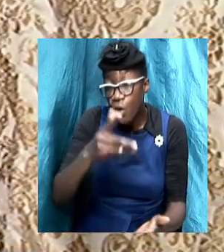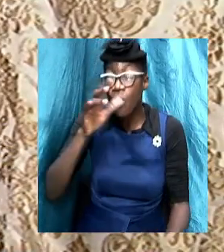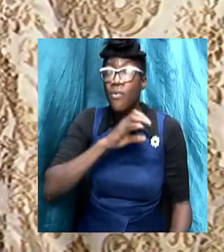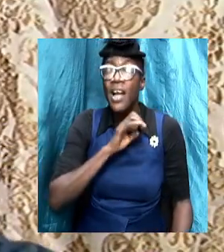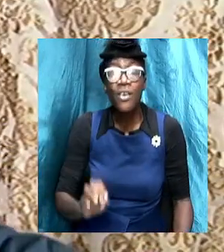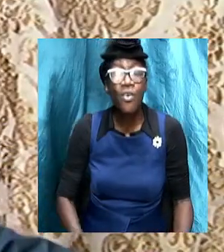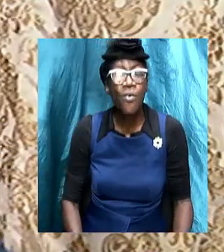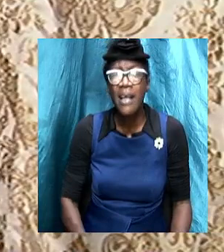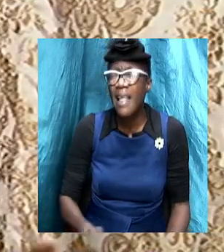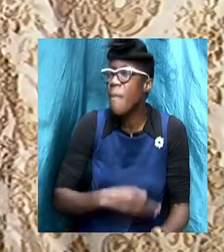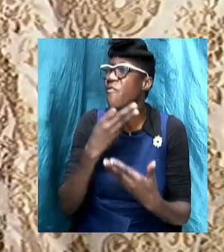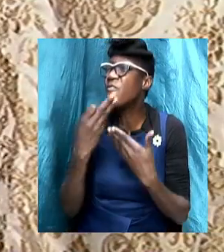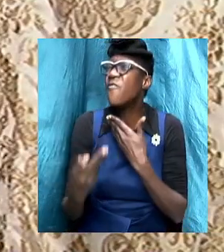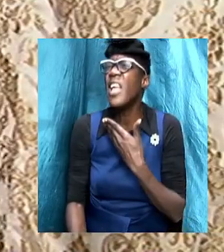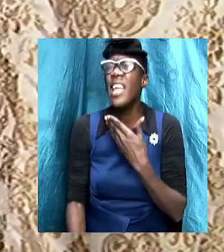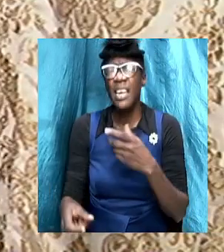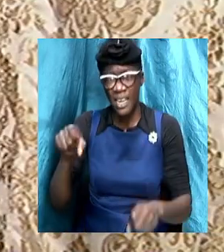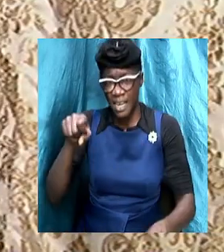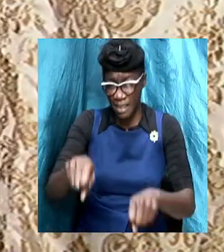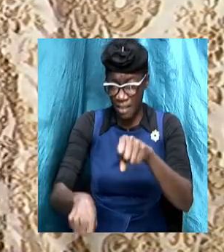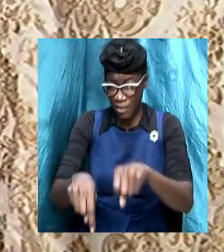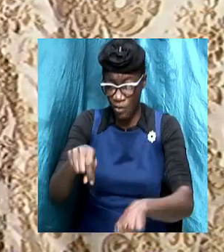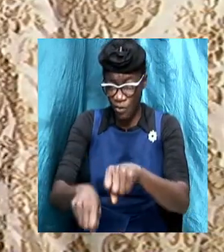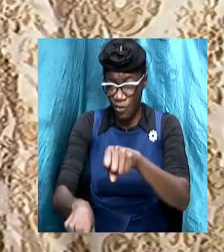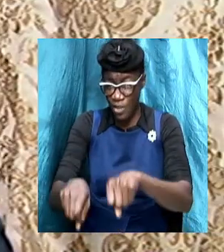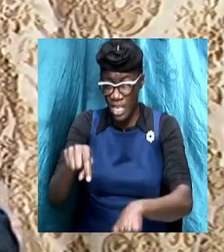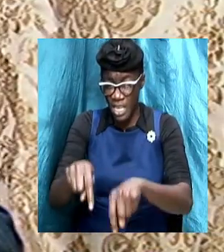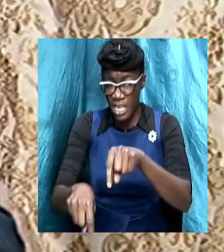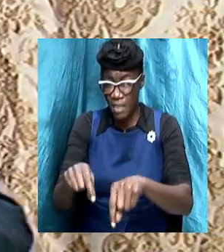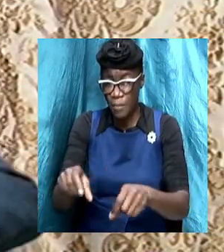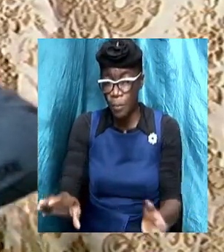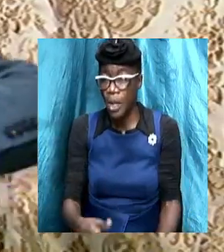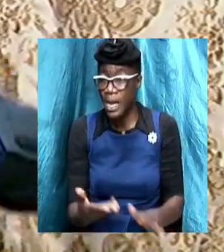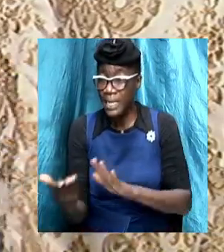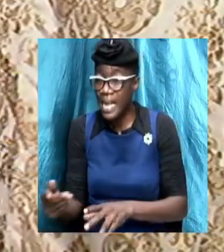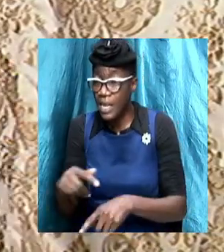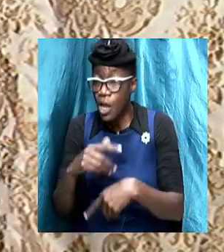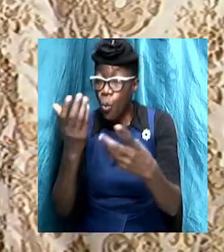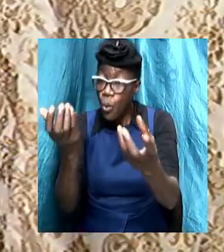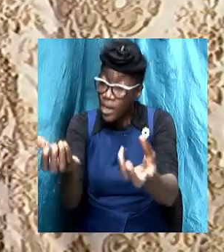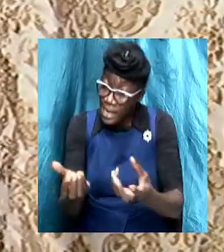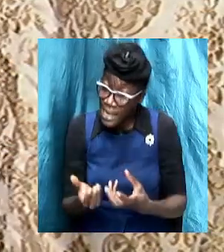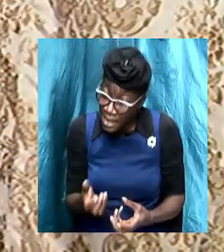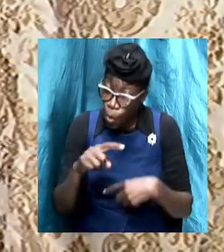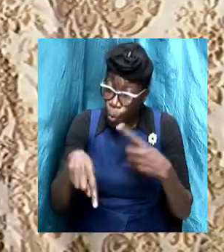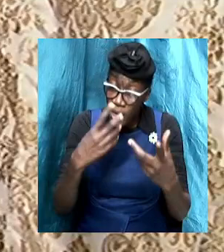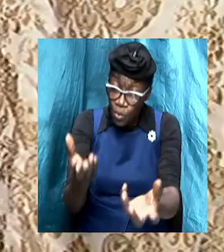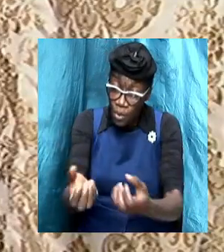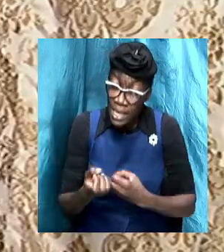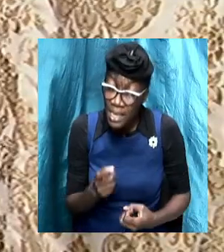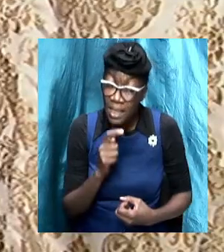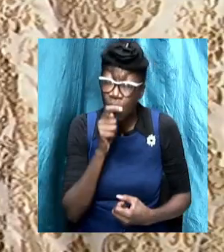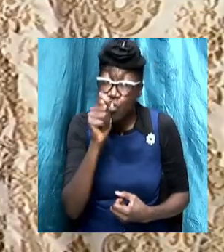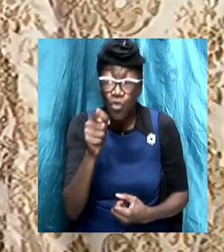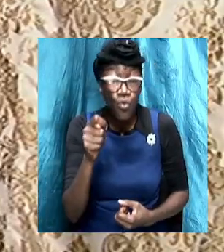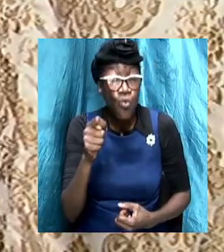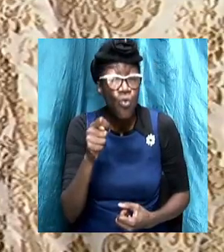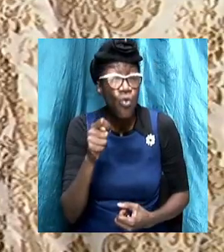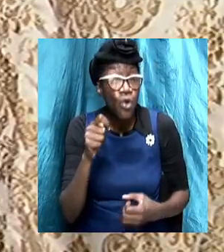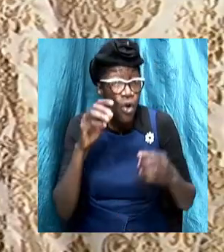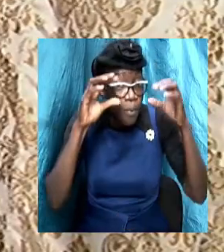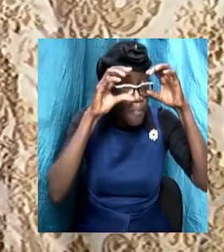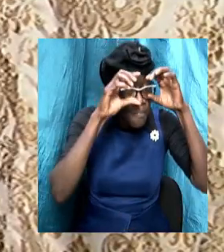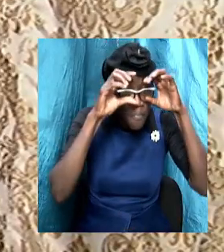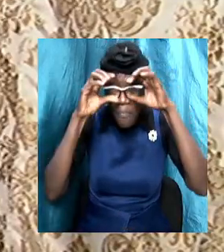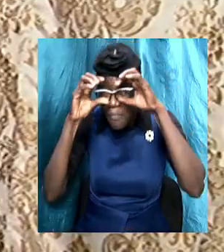at his feet as dead. In other words, when you get a true picture of who Jesus is, it kills